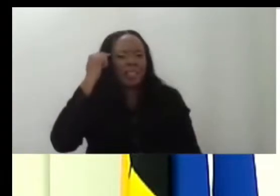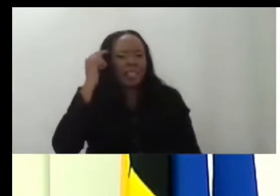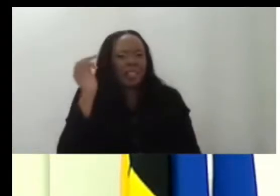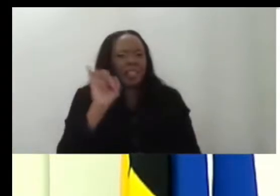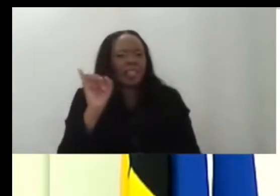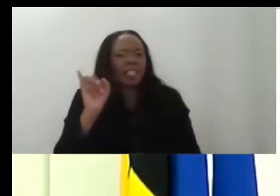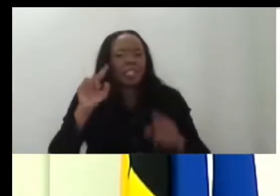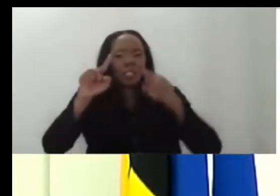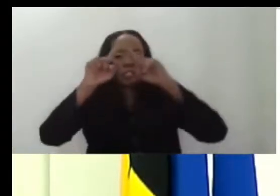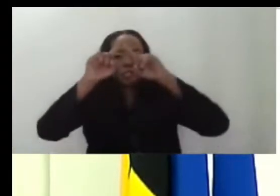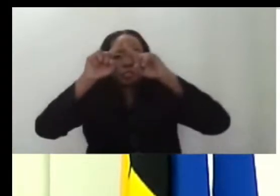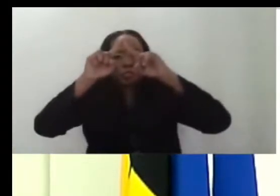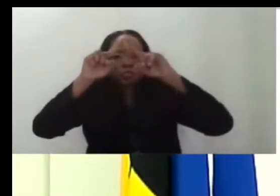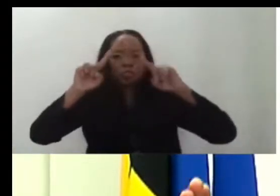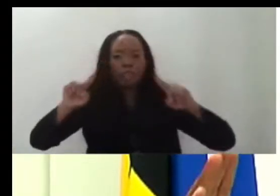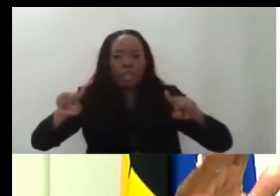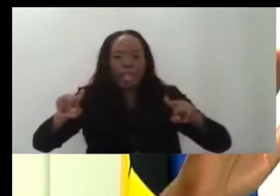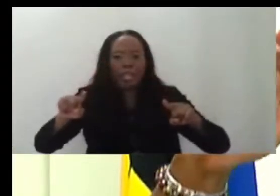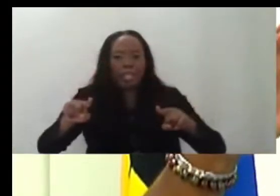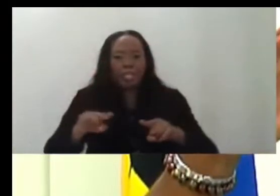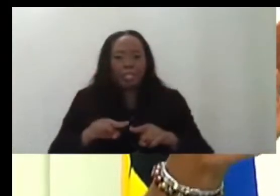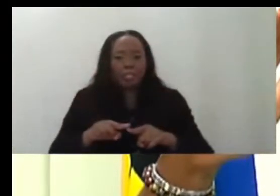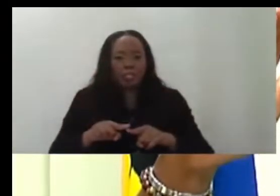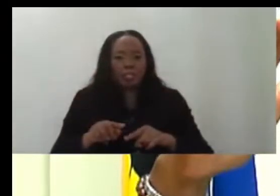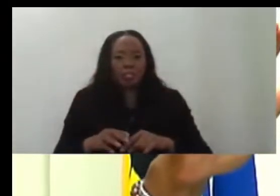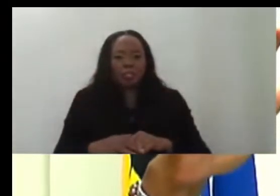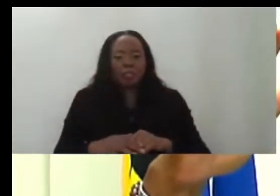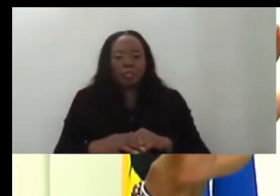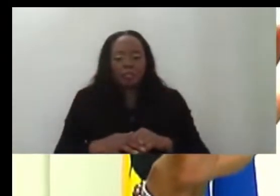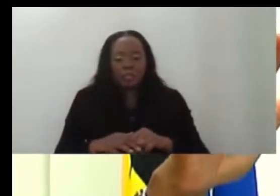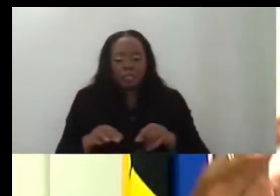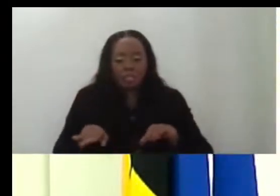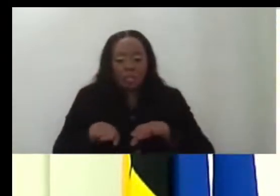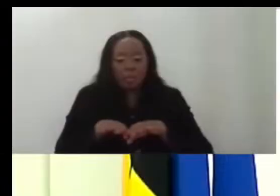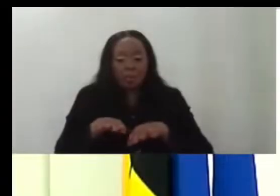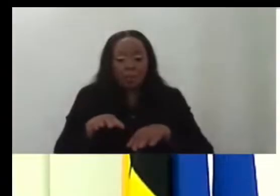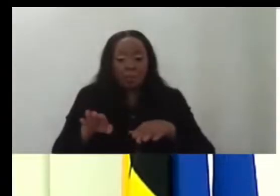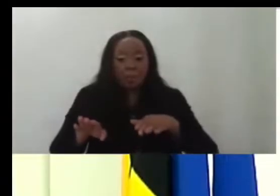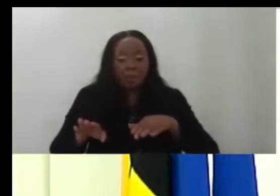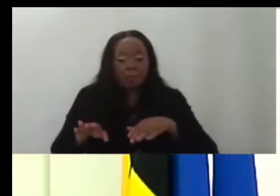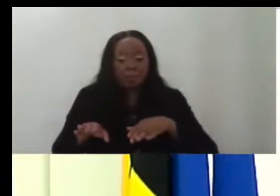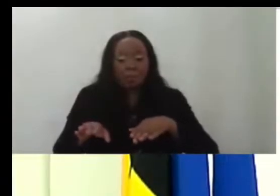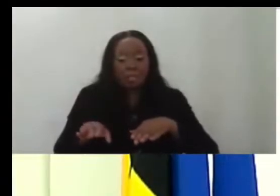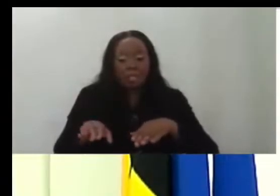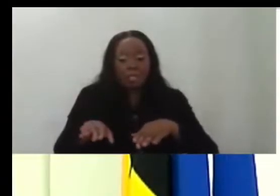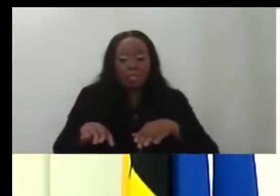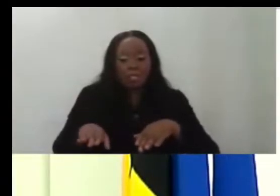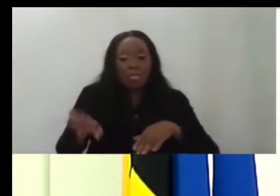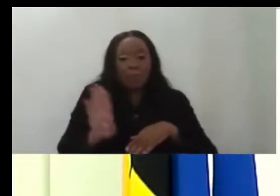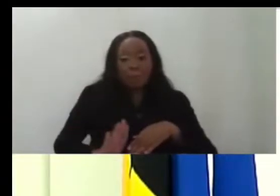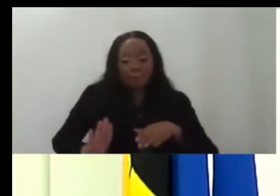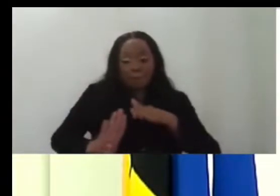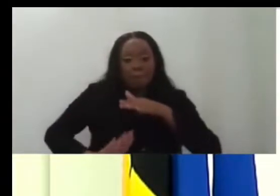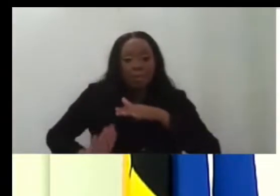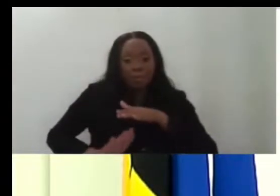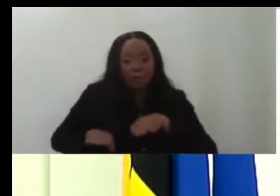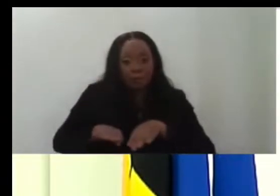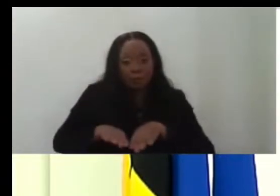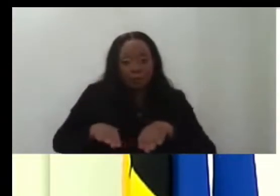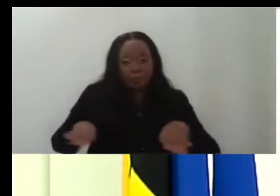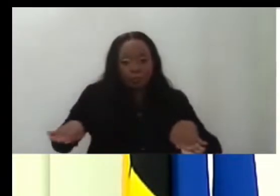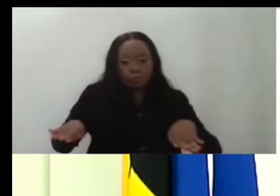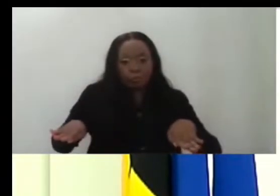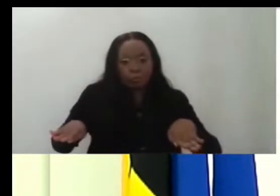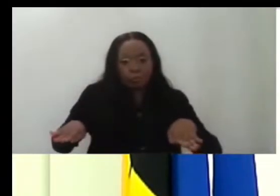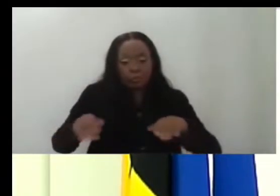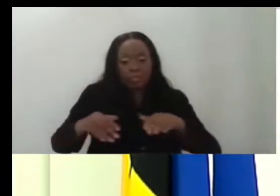the barrier is wider at the base and it gets narrower to the top, right? So the base has been increased. So you made